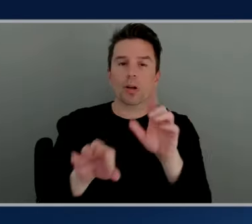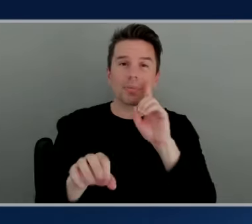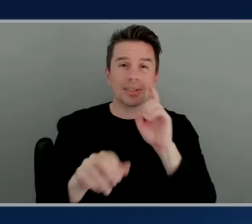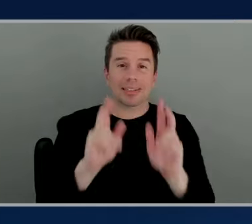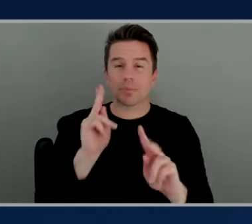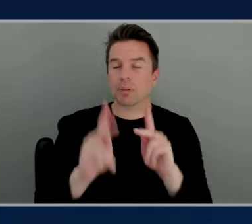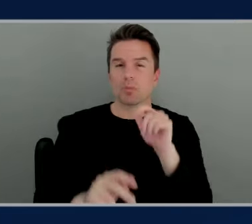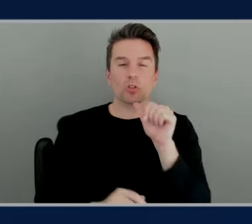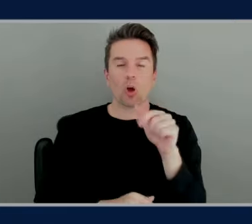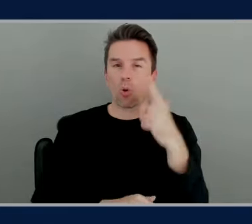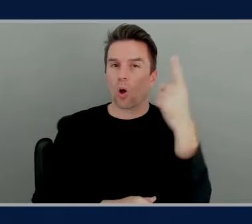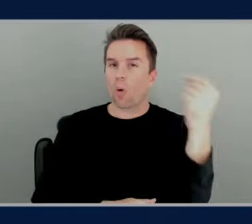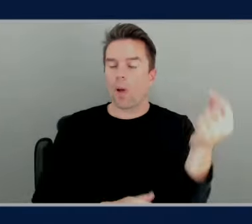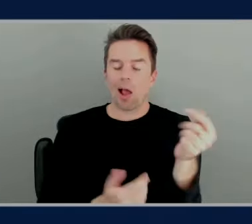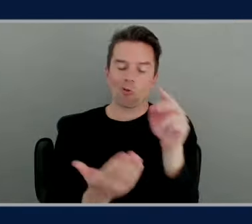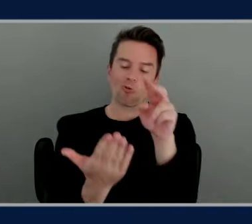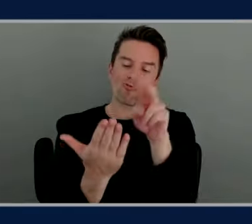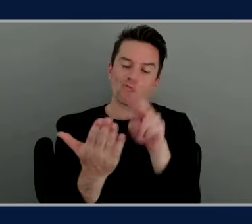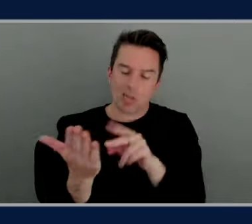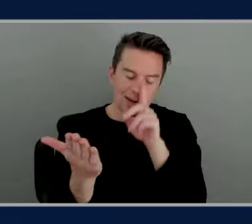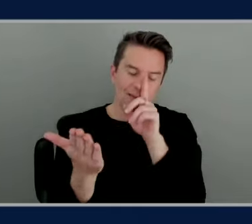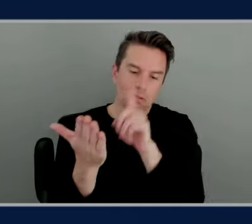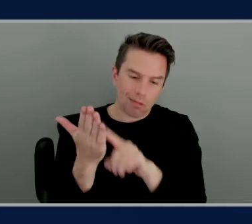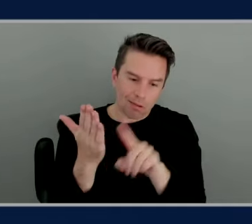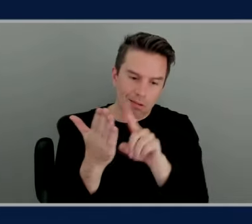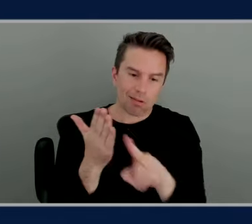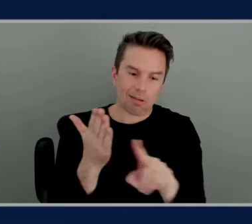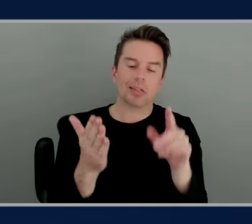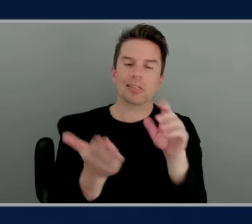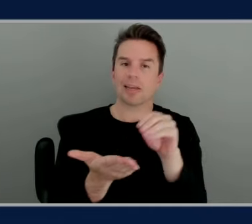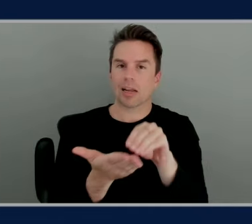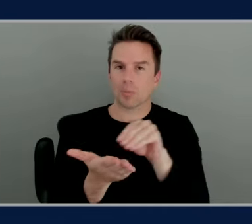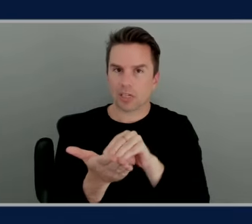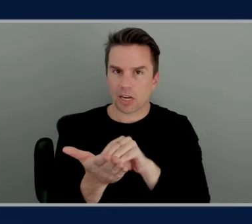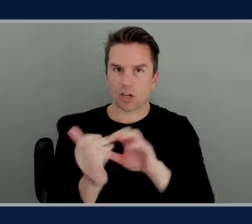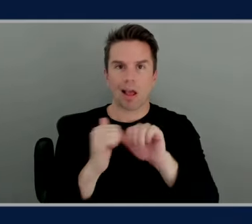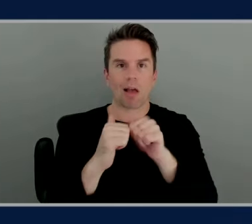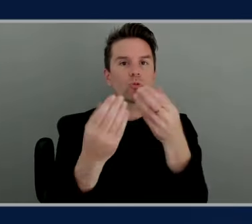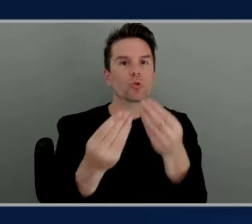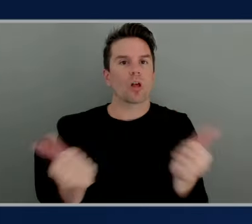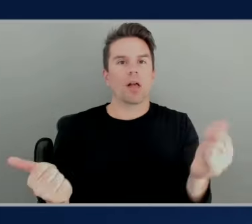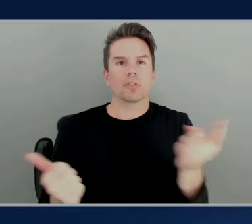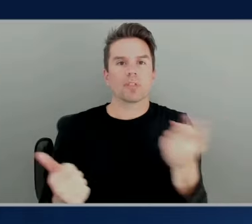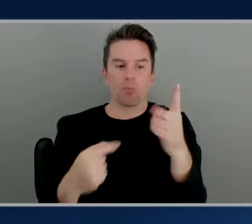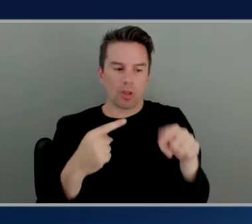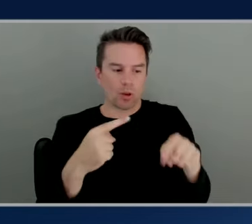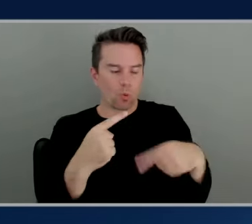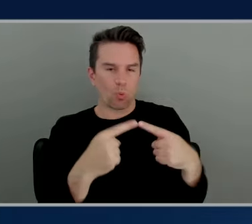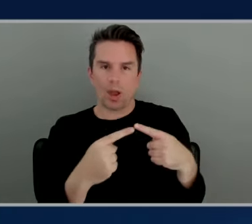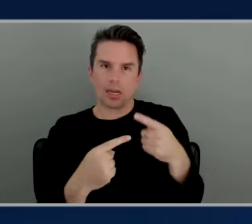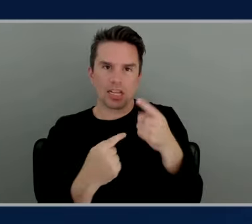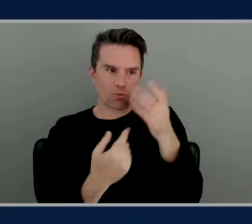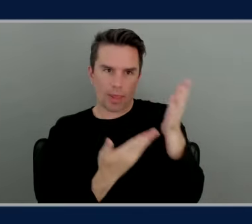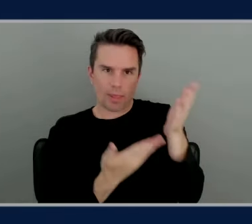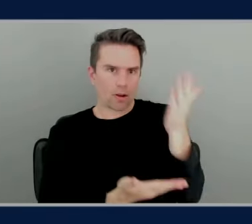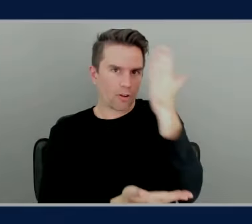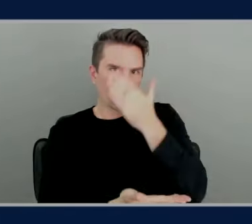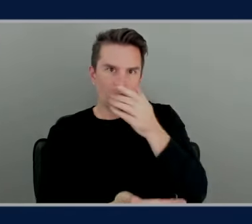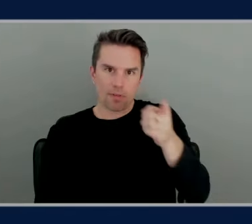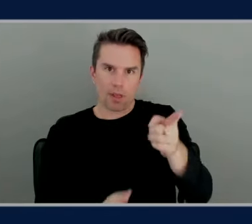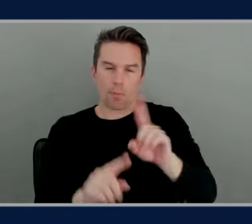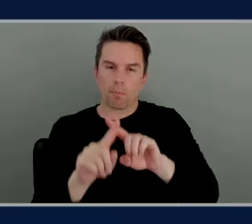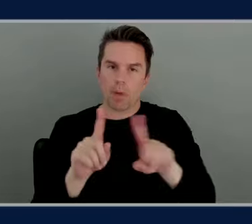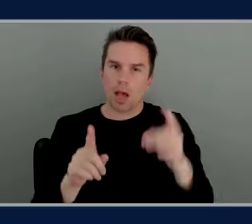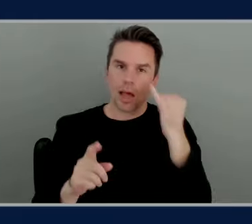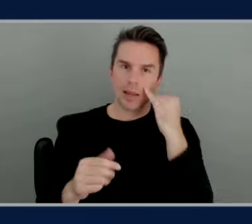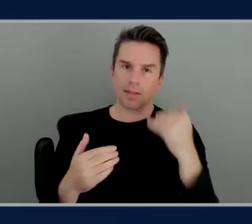read a bunch of documentation to know how to solve something that's right in front of them. But if they have a platform that's watching what they're doing in real time and